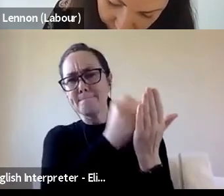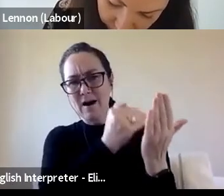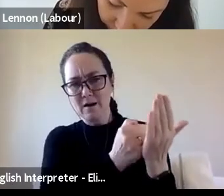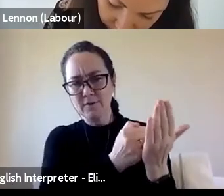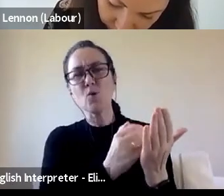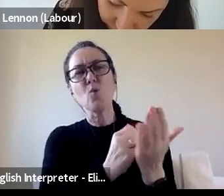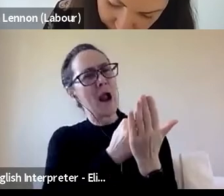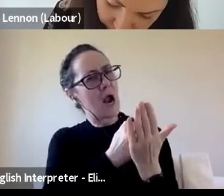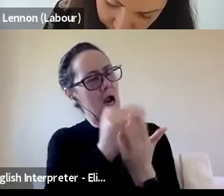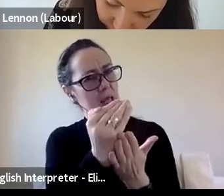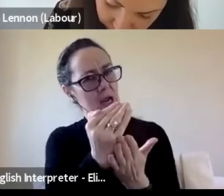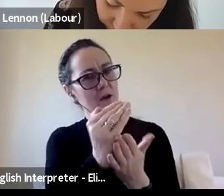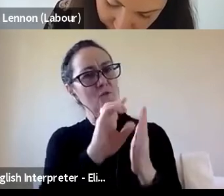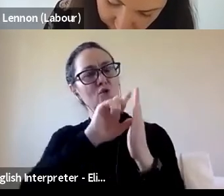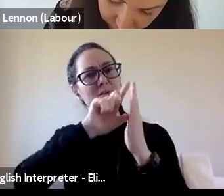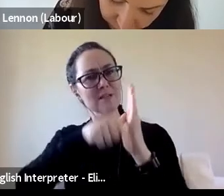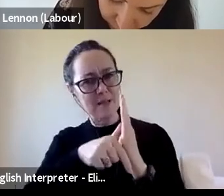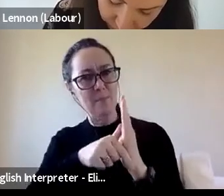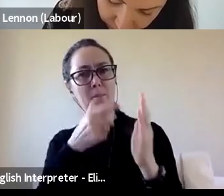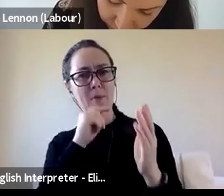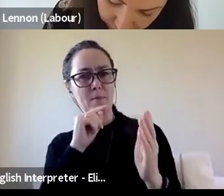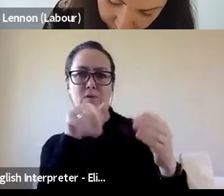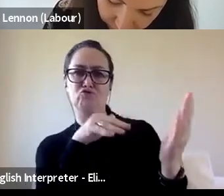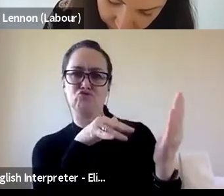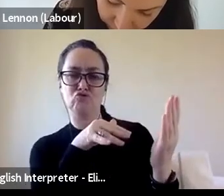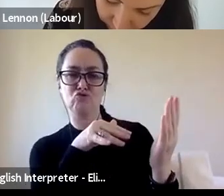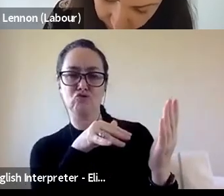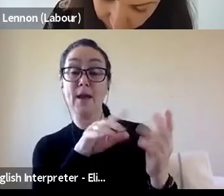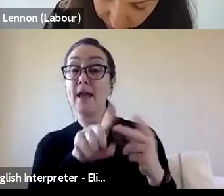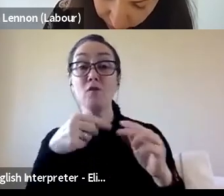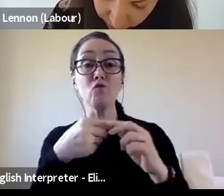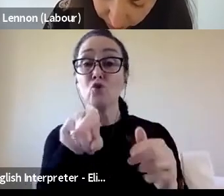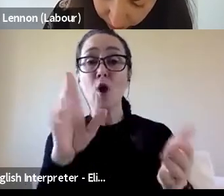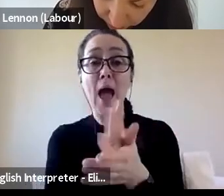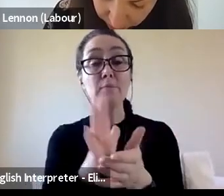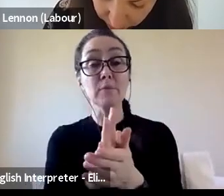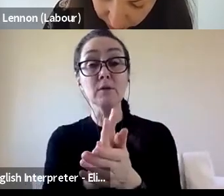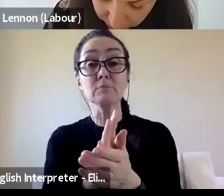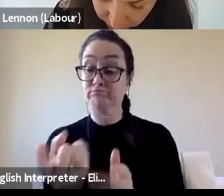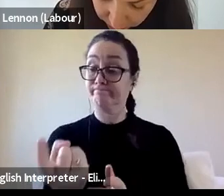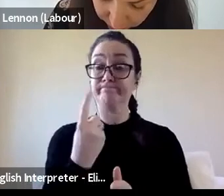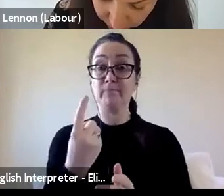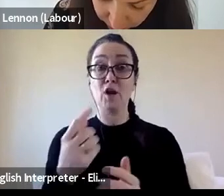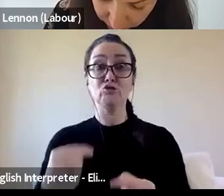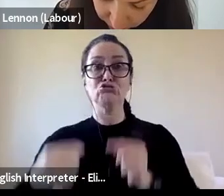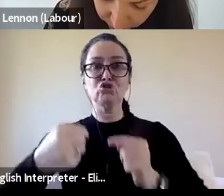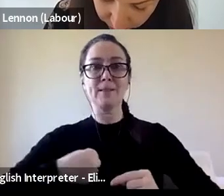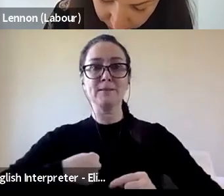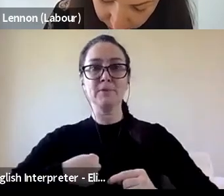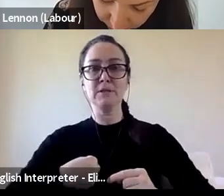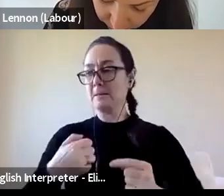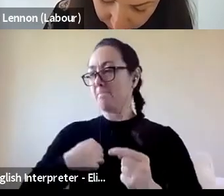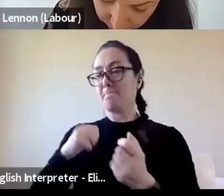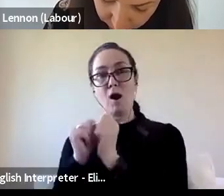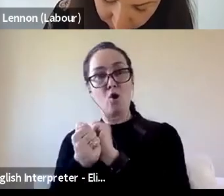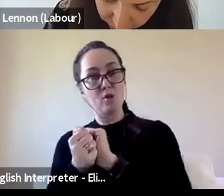it, then come back and challenge me. Come back and challenge my colleagues. I think clearly for me,